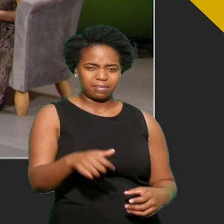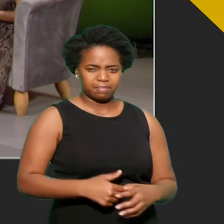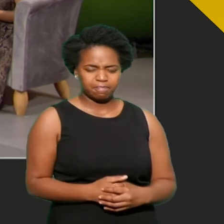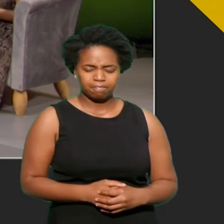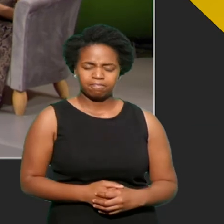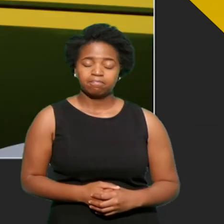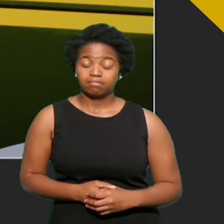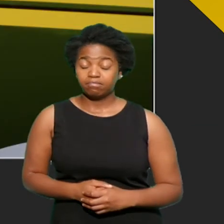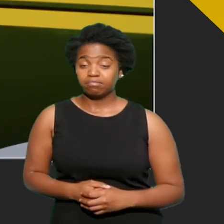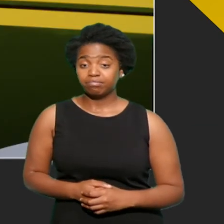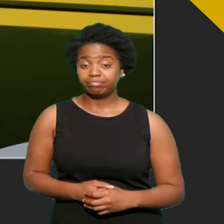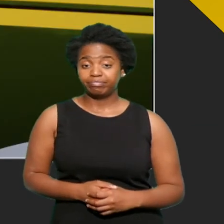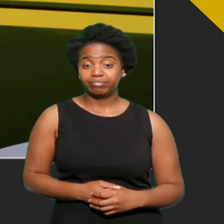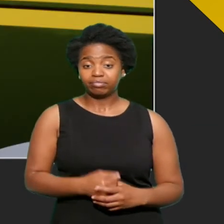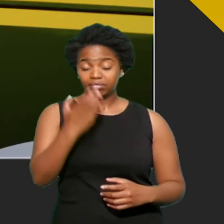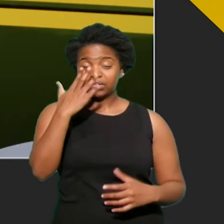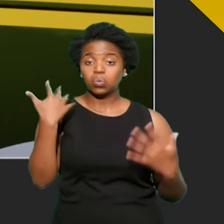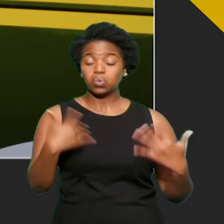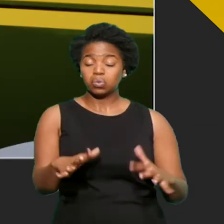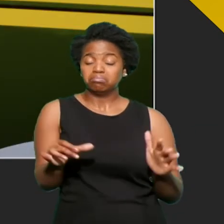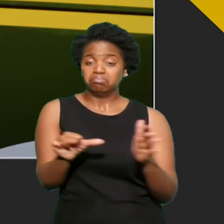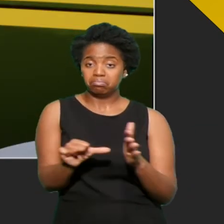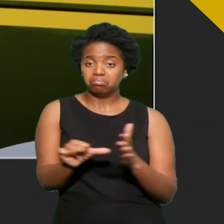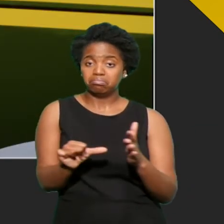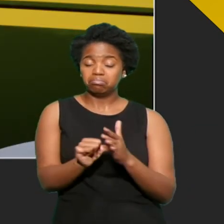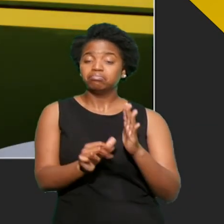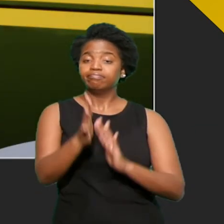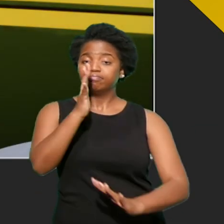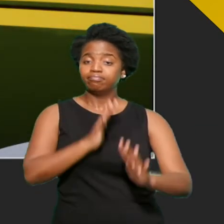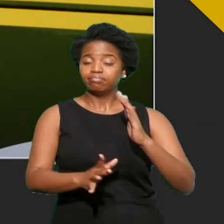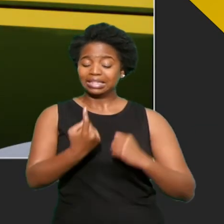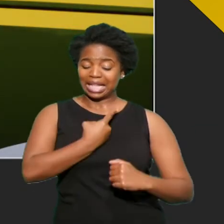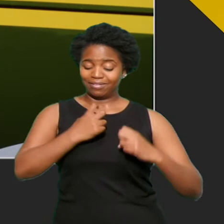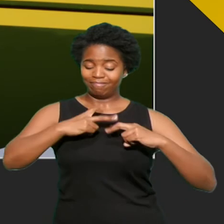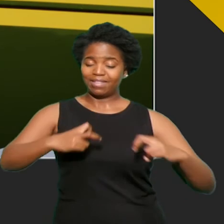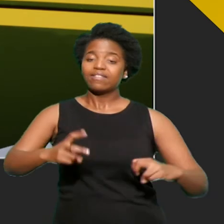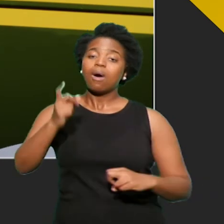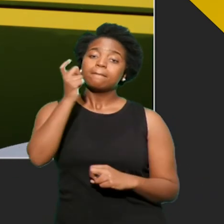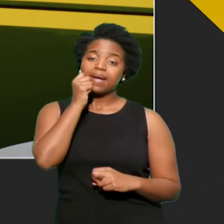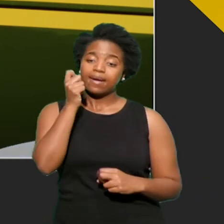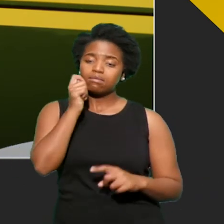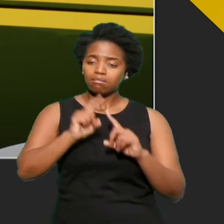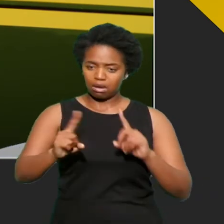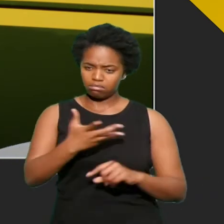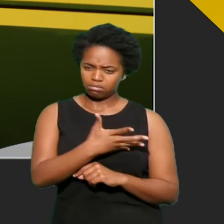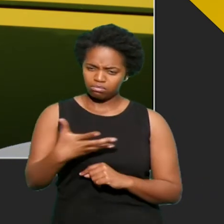Professor Nduna, and I think you're dropping some very important elements of self-introspection as men, but also as